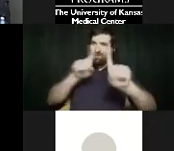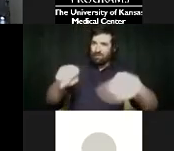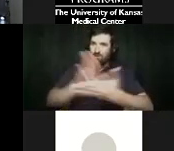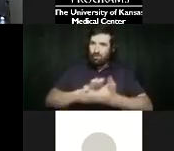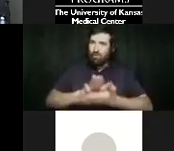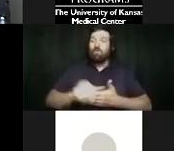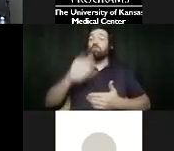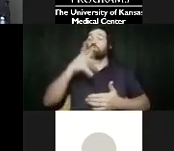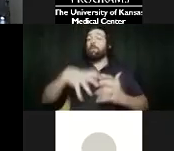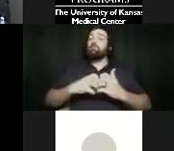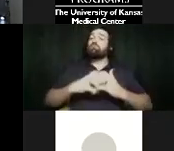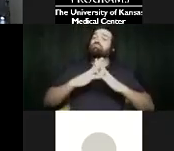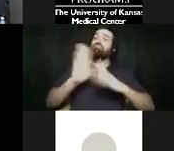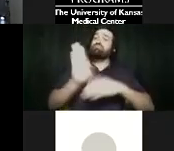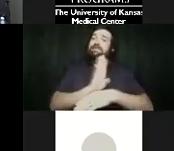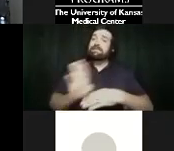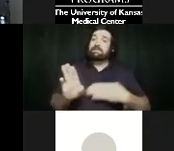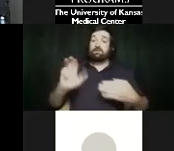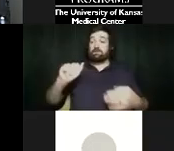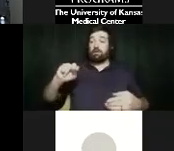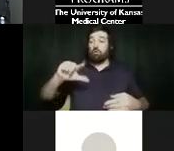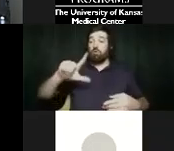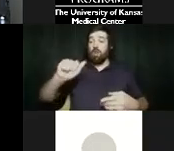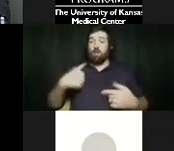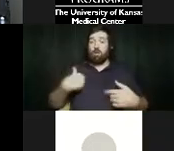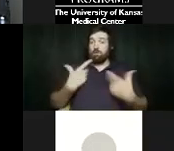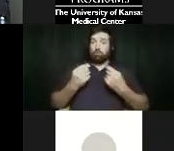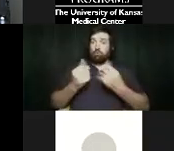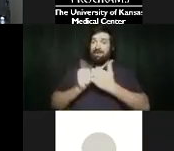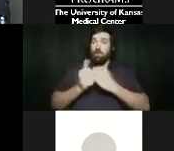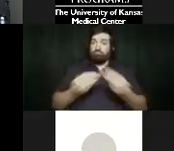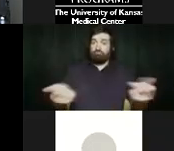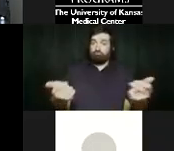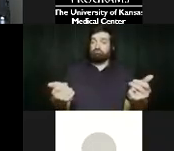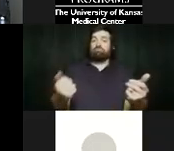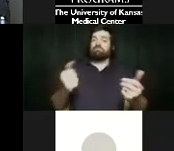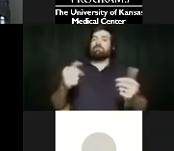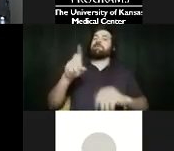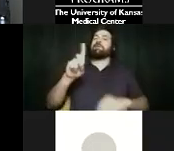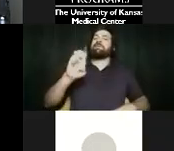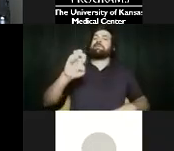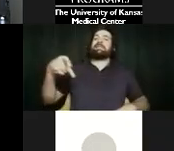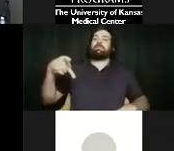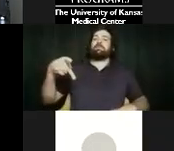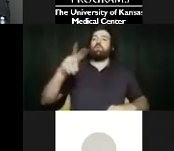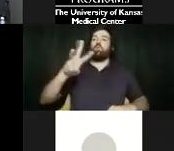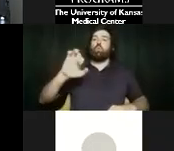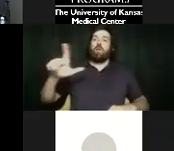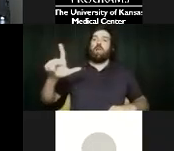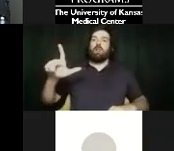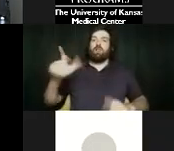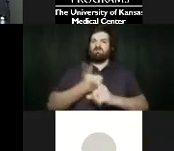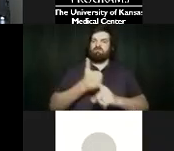businesses. What we've done in Angola to address the water issue is to install deep wells. Angola is a very